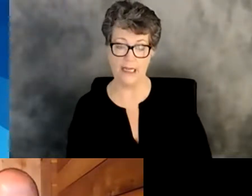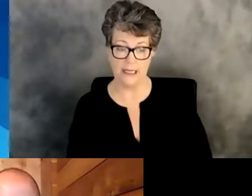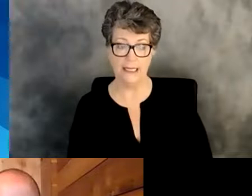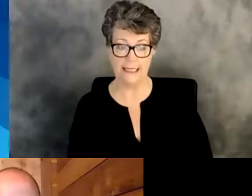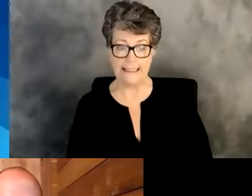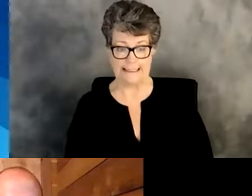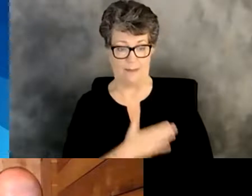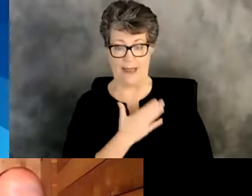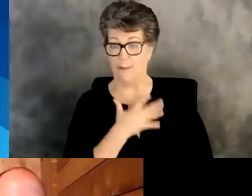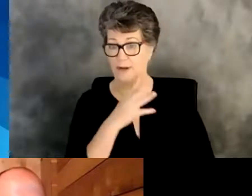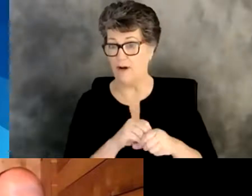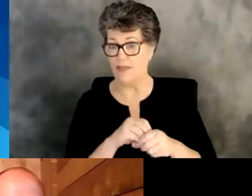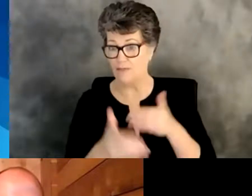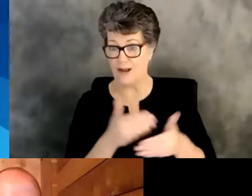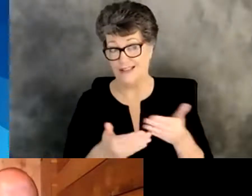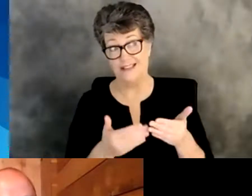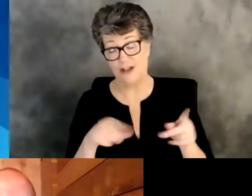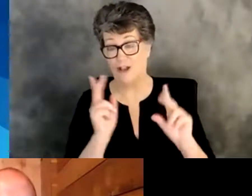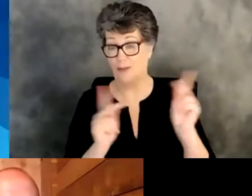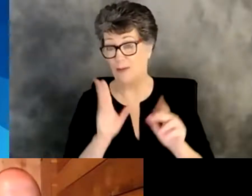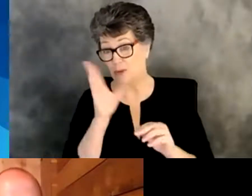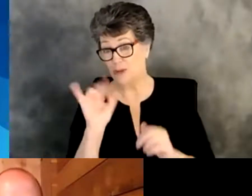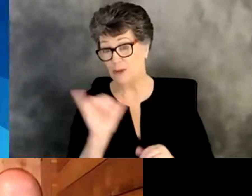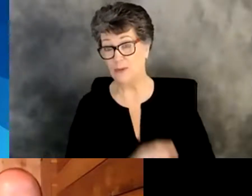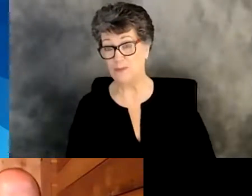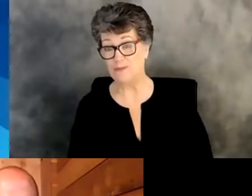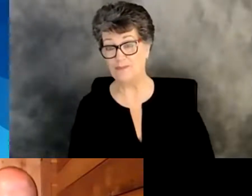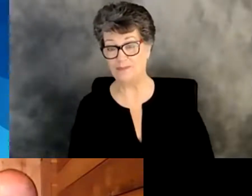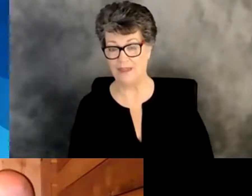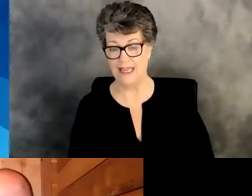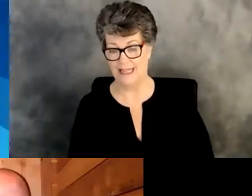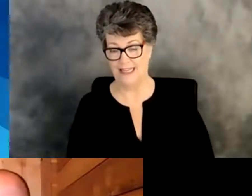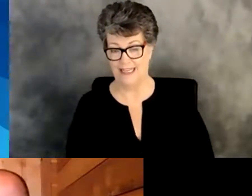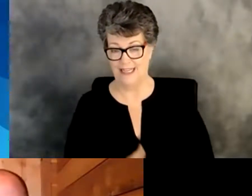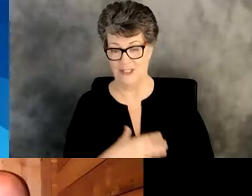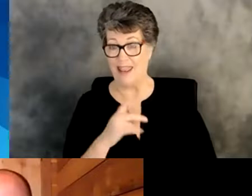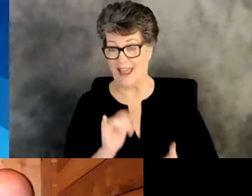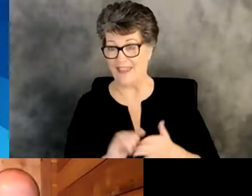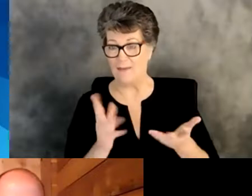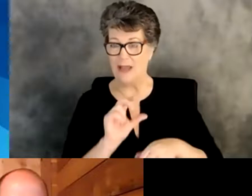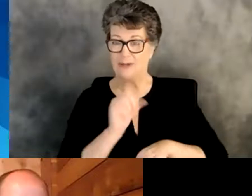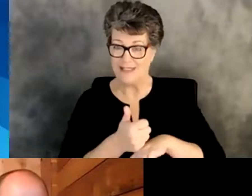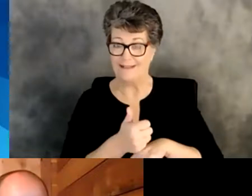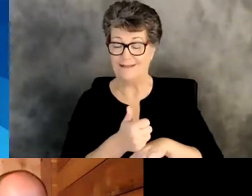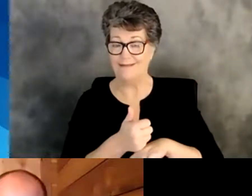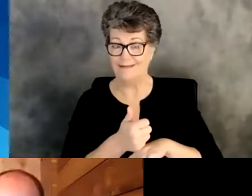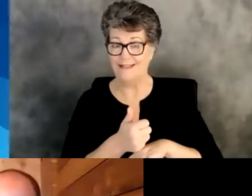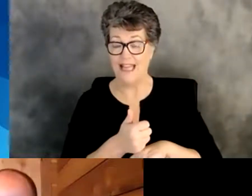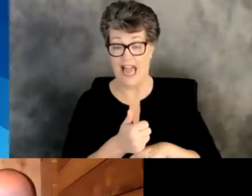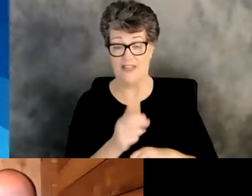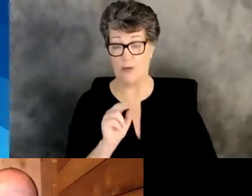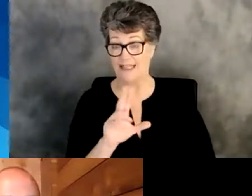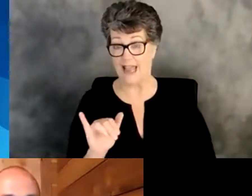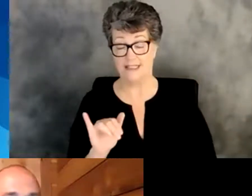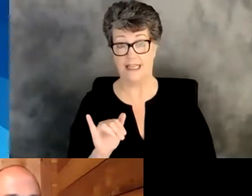to be part of that process. I imagine others will as well. So I like that, being able to kind of set committee. And then I think a good question that Nancy has raised